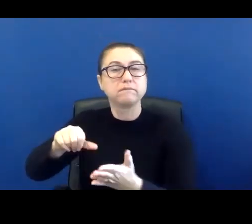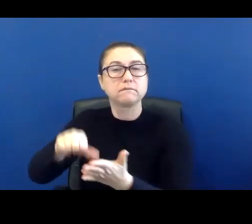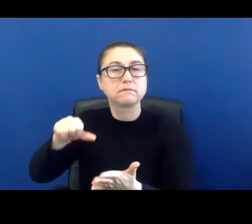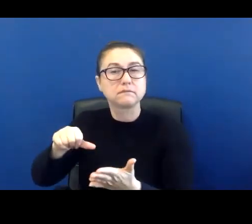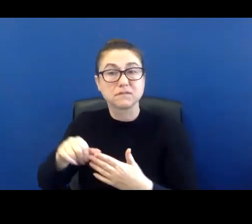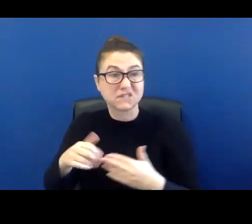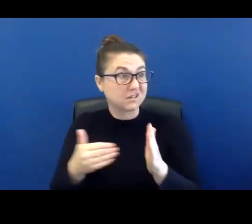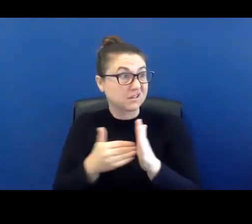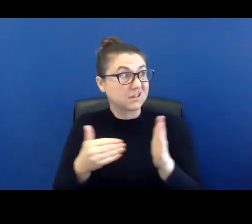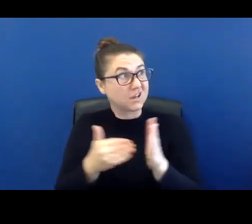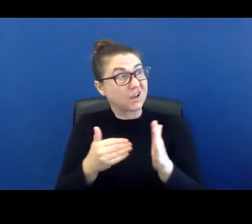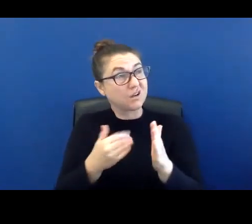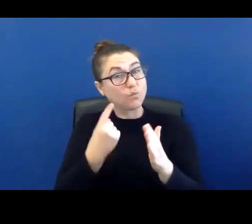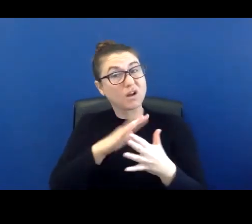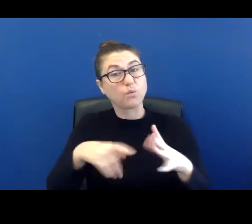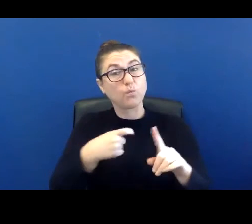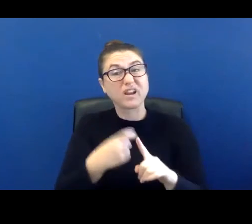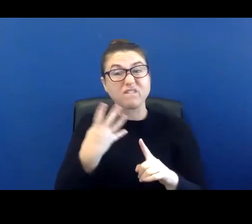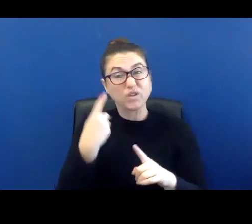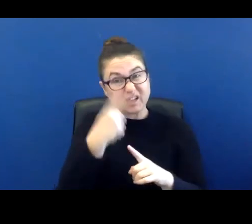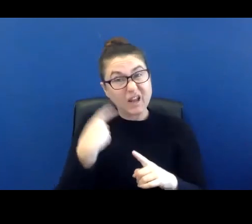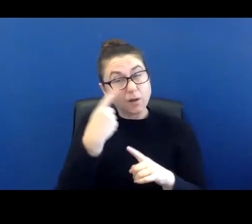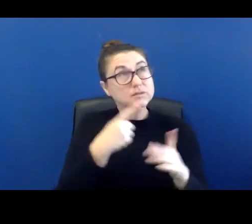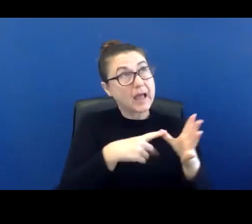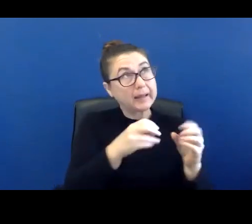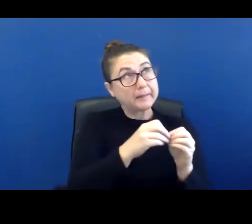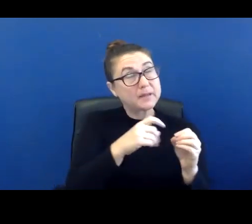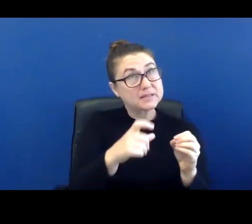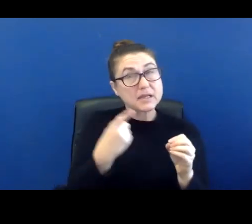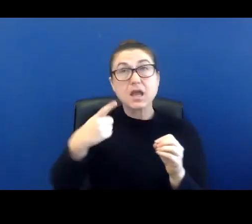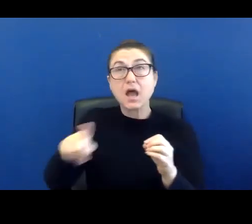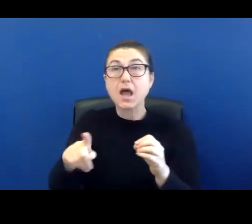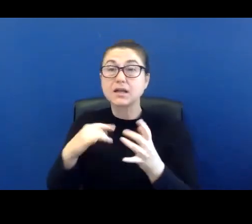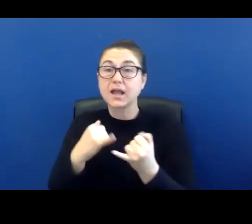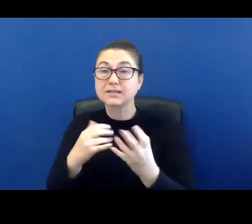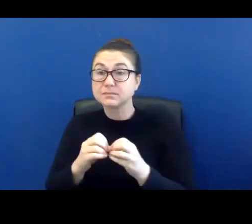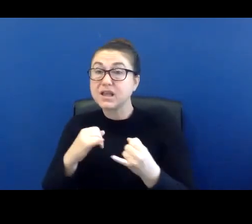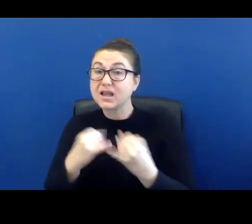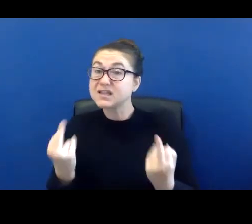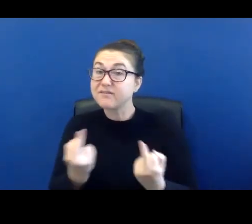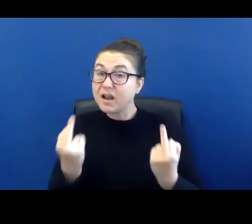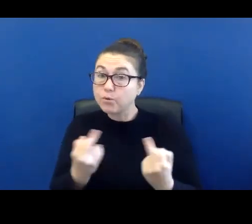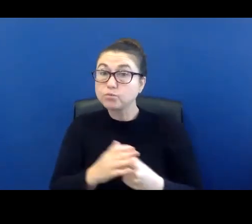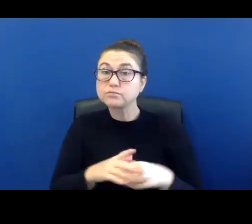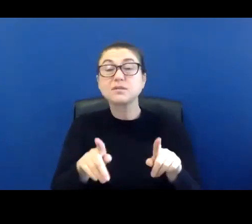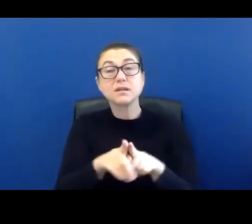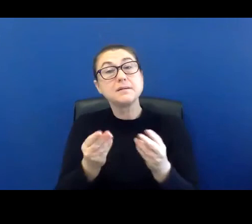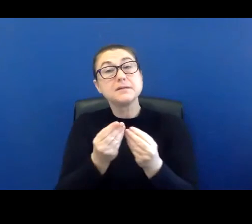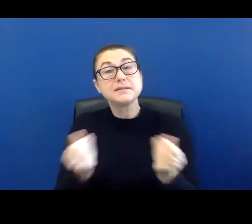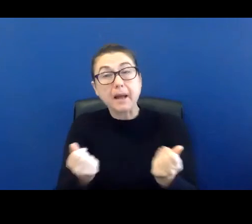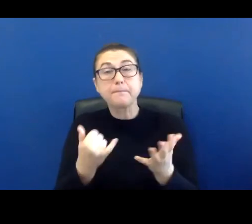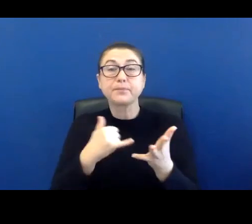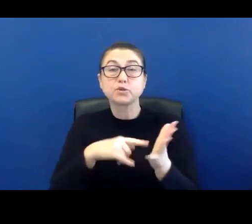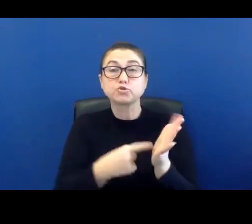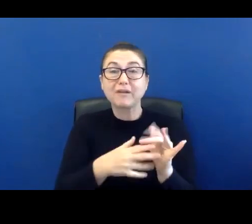least 14 hours a week on both the ABC and SBS, as well as by some streaming services